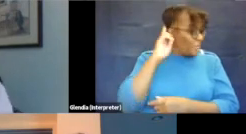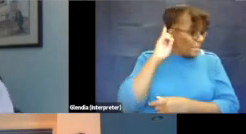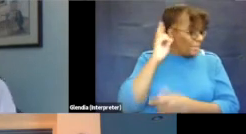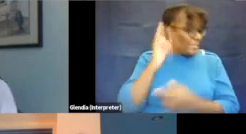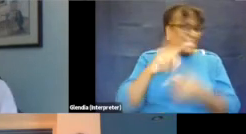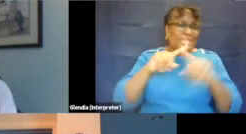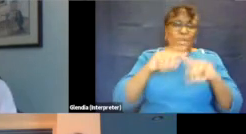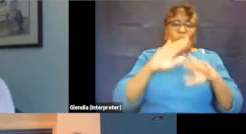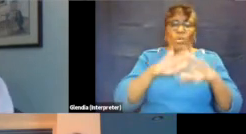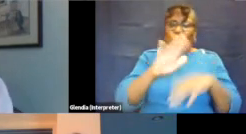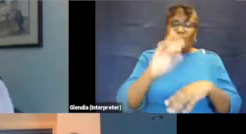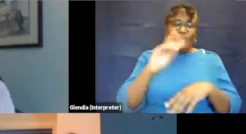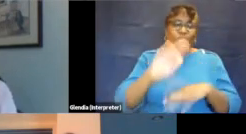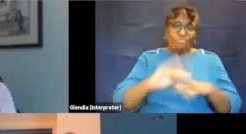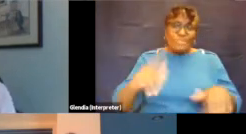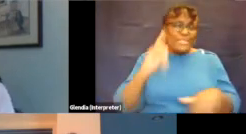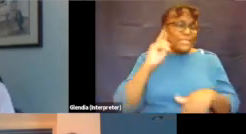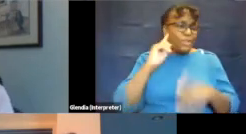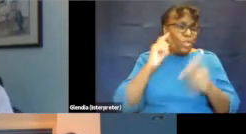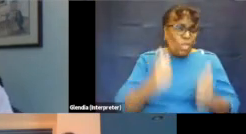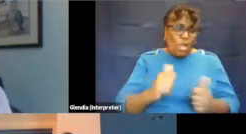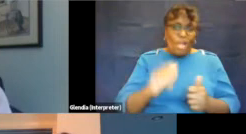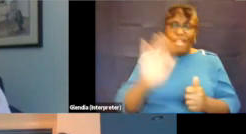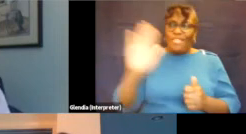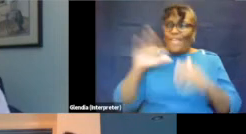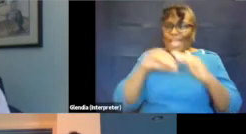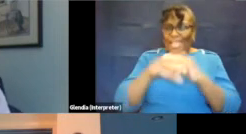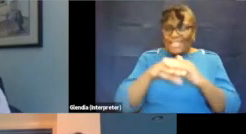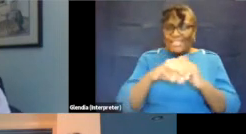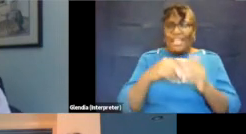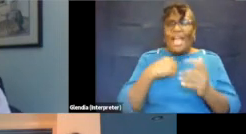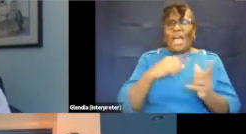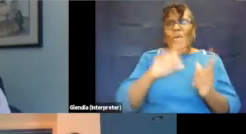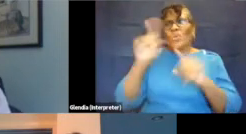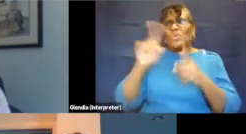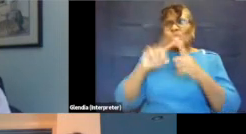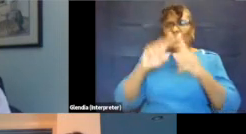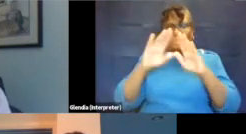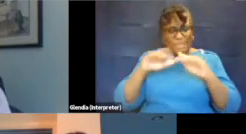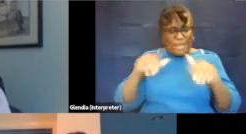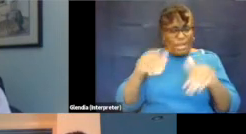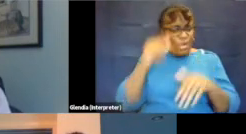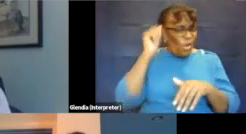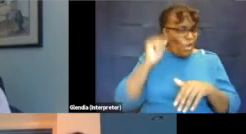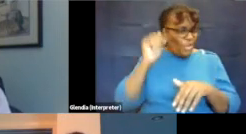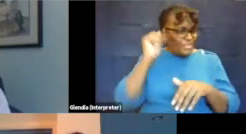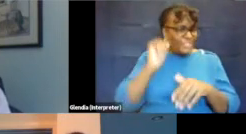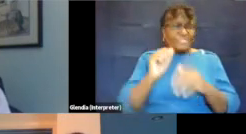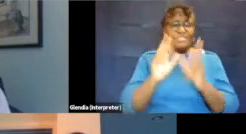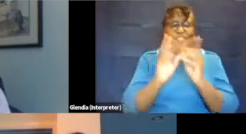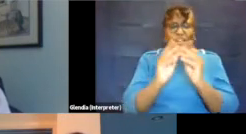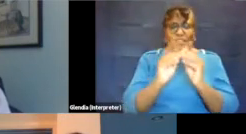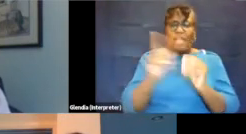access? And I attended the pediatric audiology conference at MUSC a few weeks ago, and they talked about the